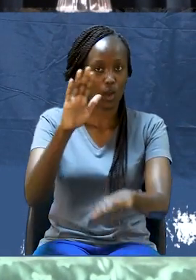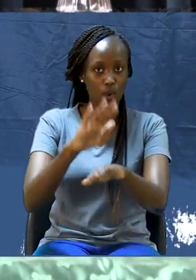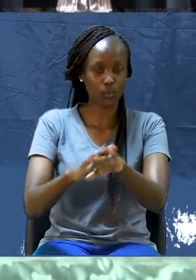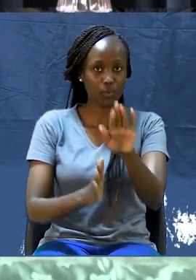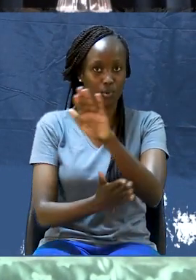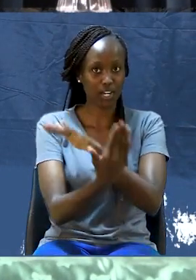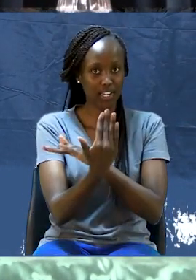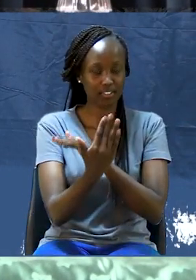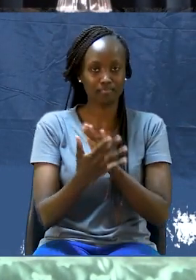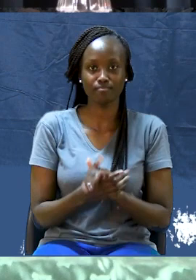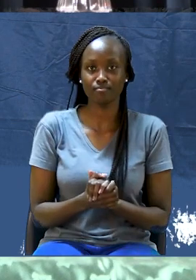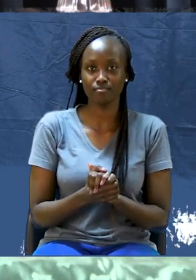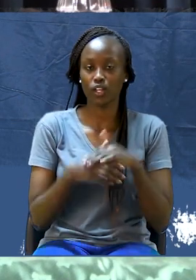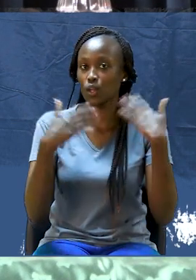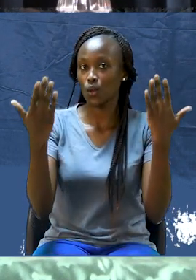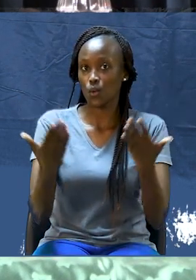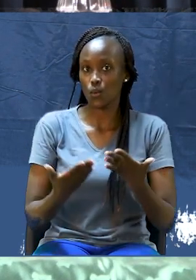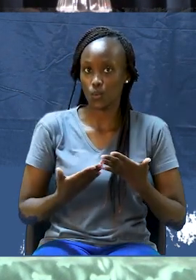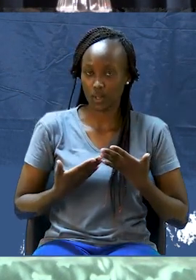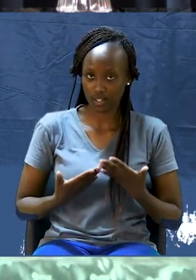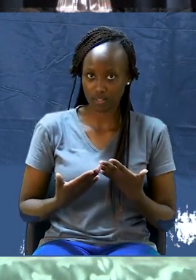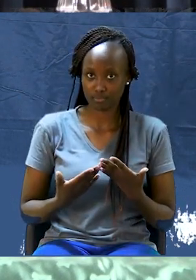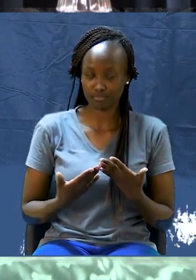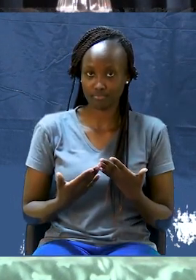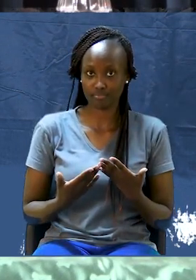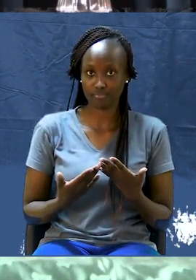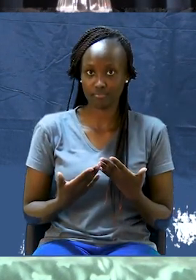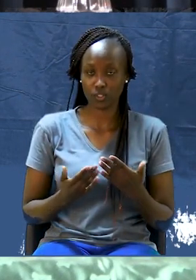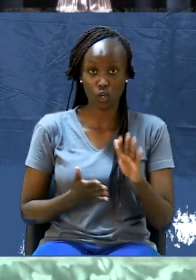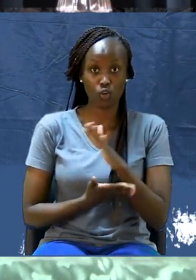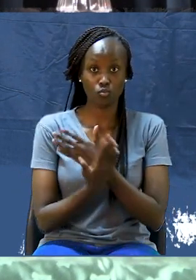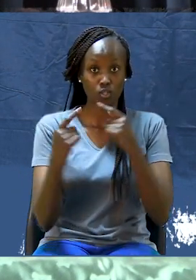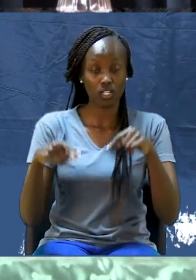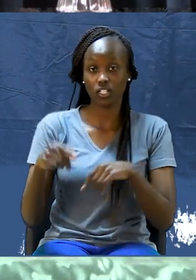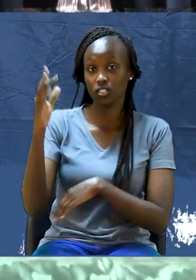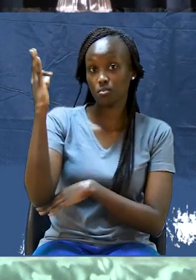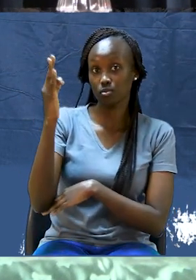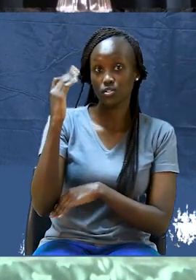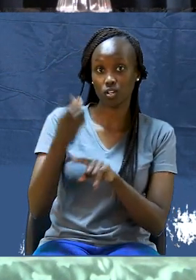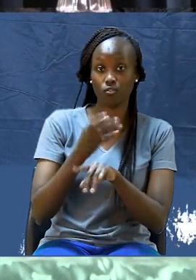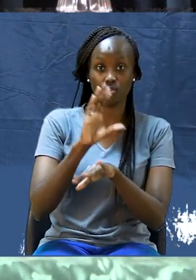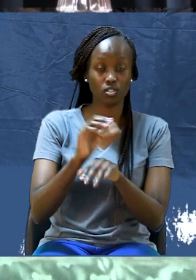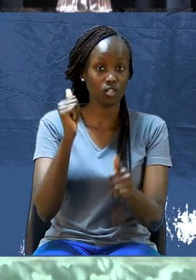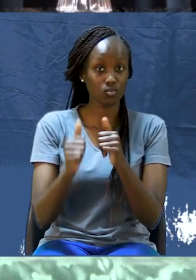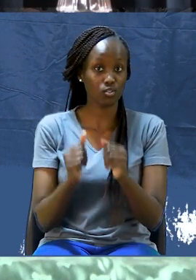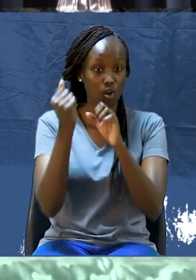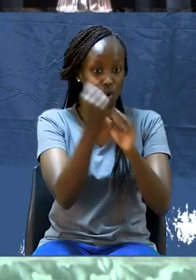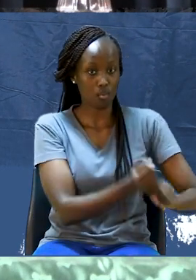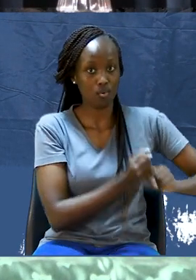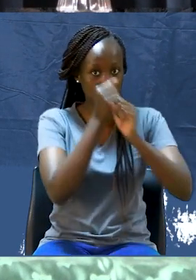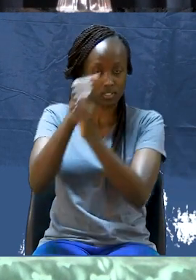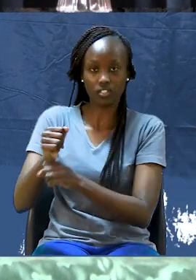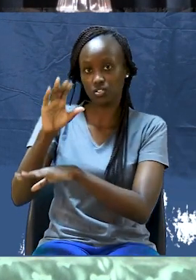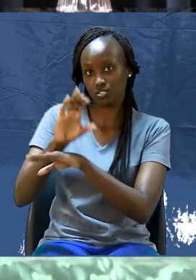Good morning and welcome to this morning's homily at the All Saints Cathedral as